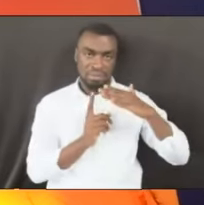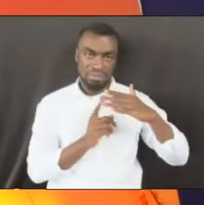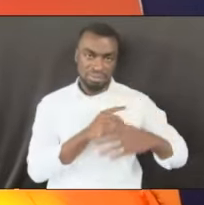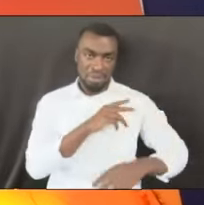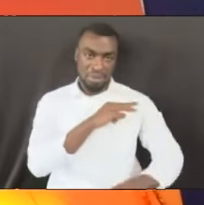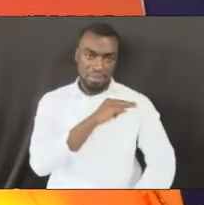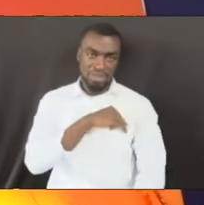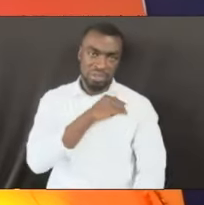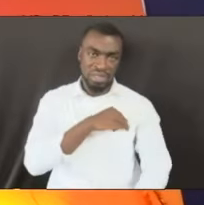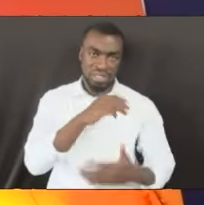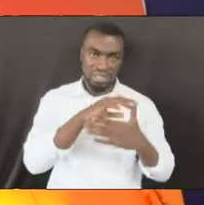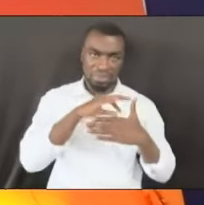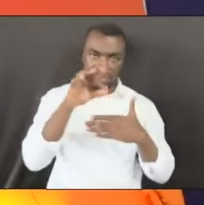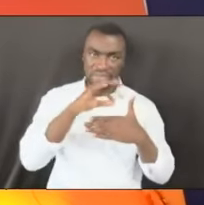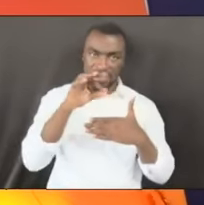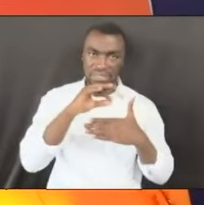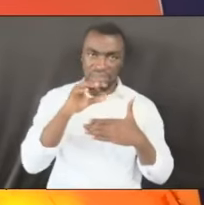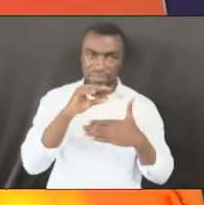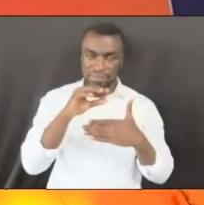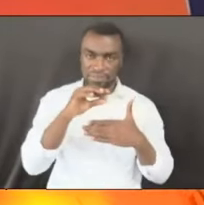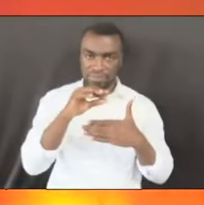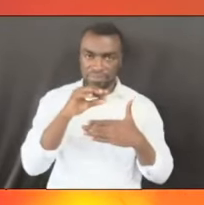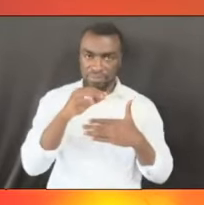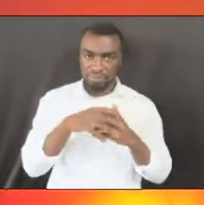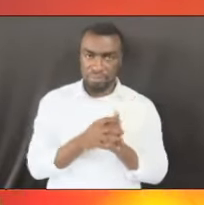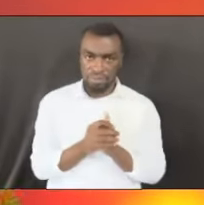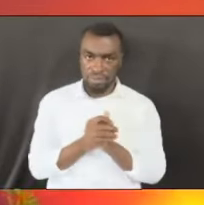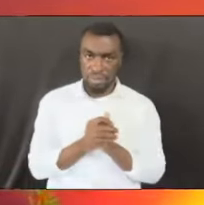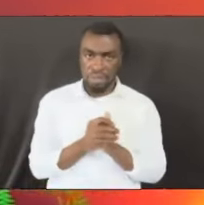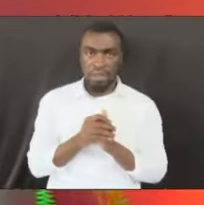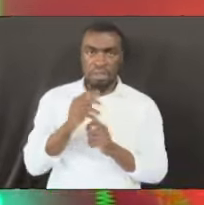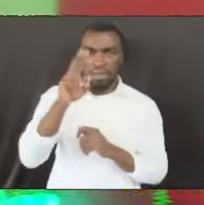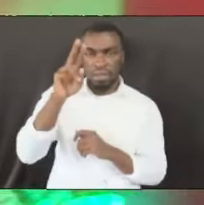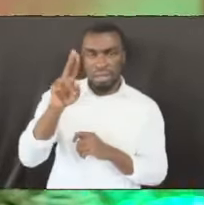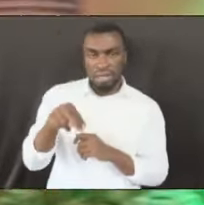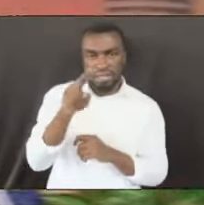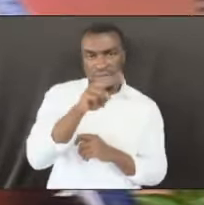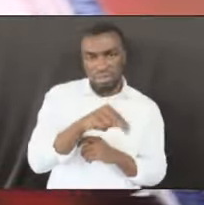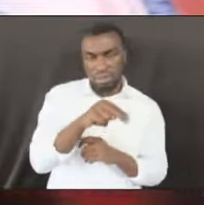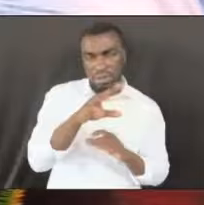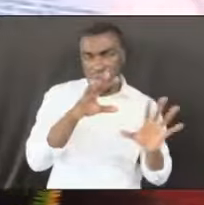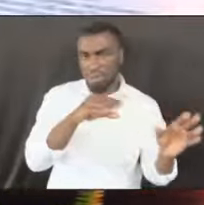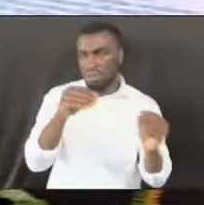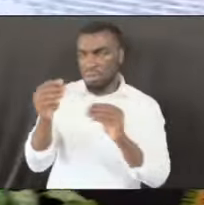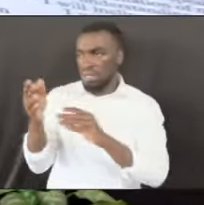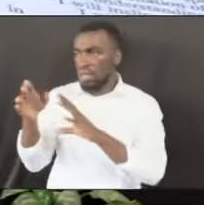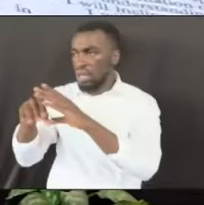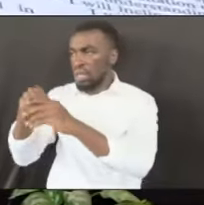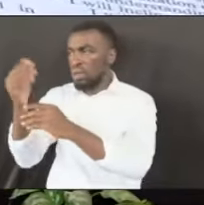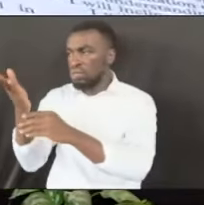You must have that outreach, that attitude of going out to look for others.